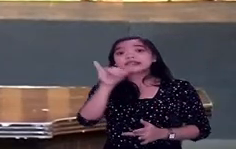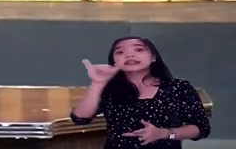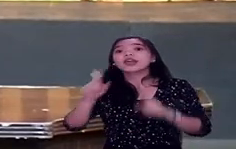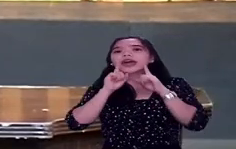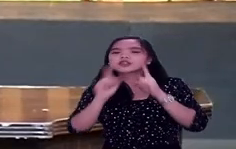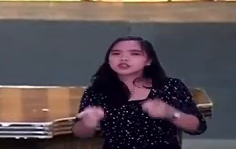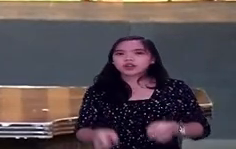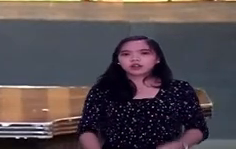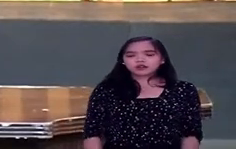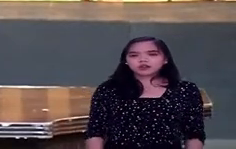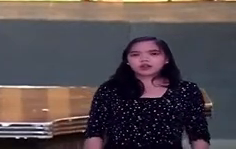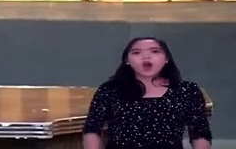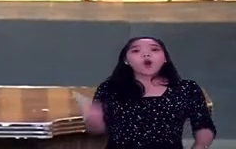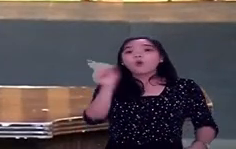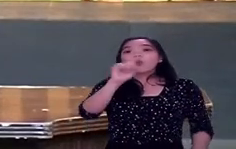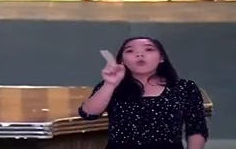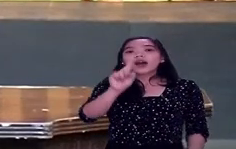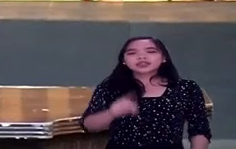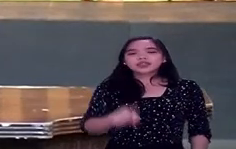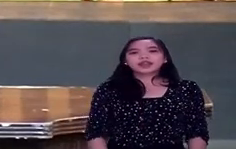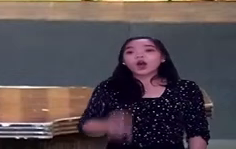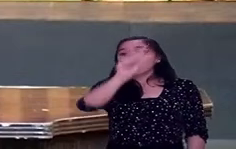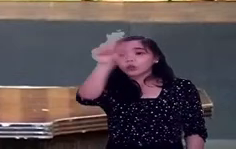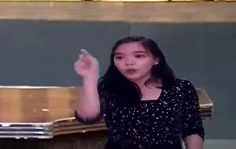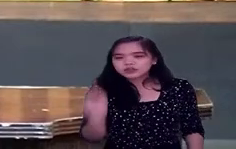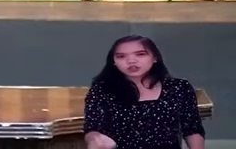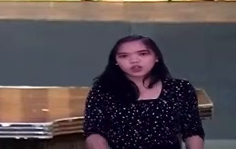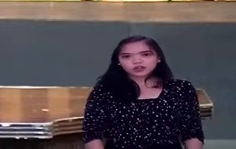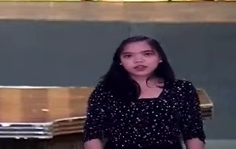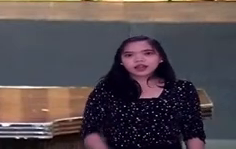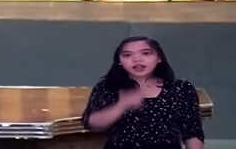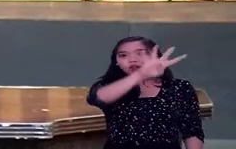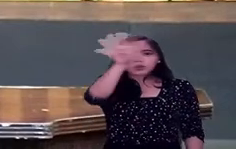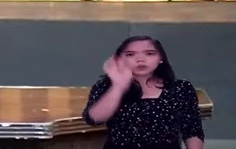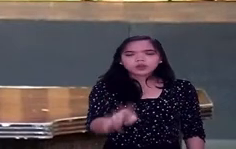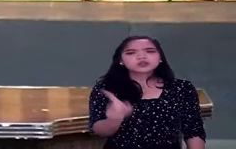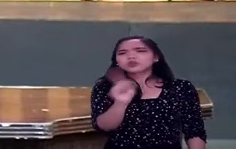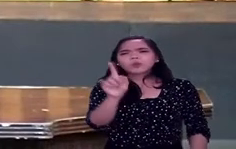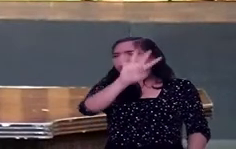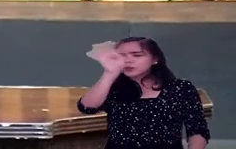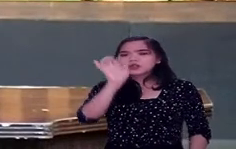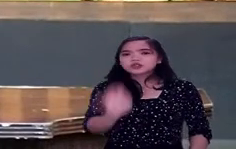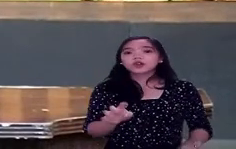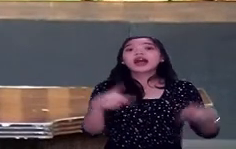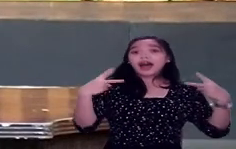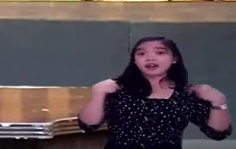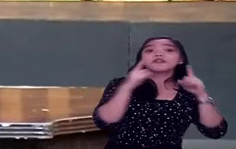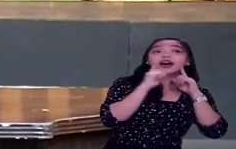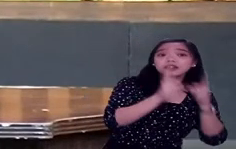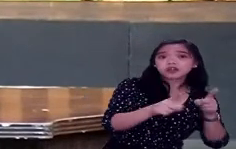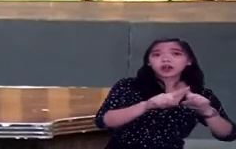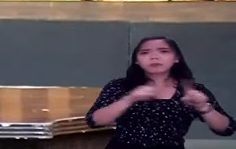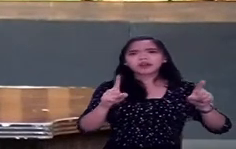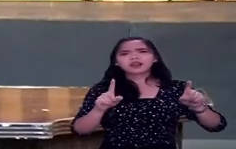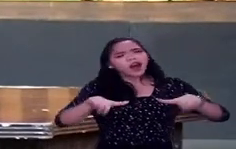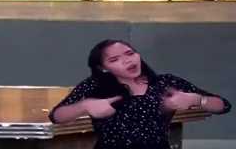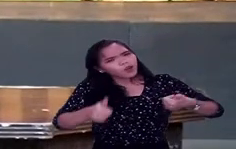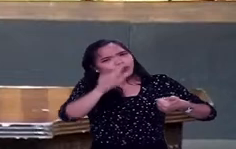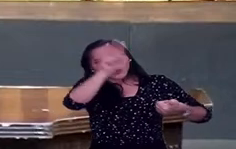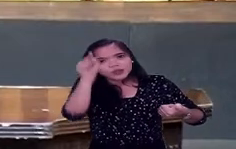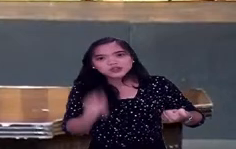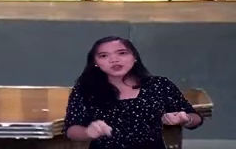man ni? Ang question mo'y pangutan na. Kay na may answer. Lisod kayong na kay answer niya, wakay